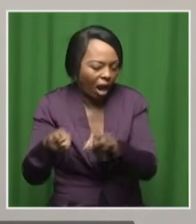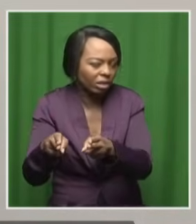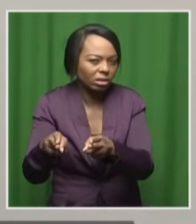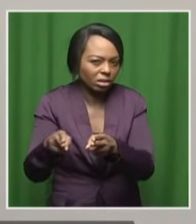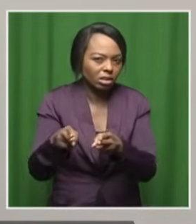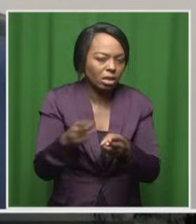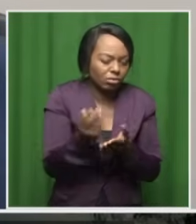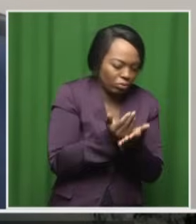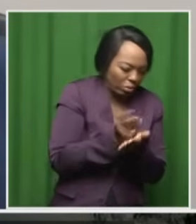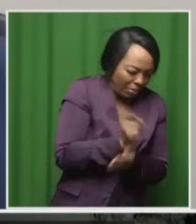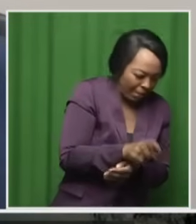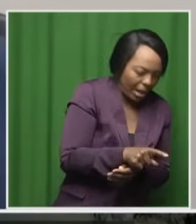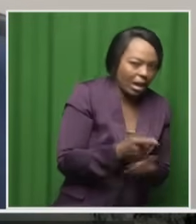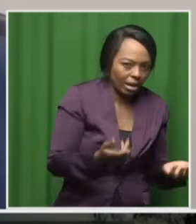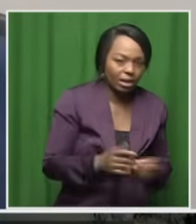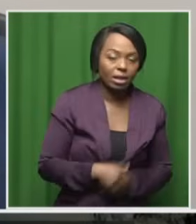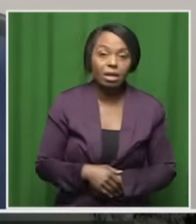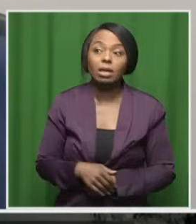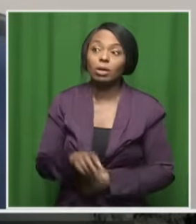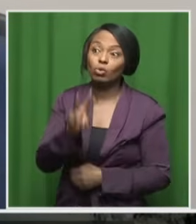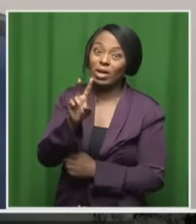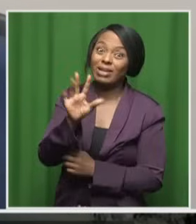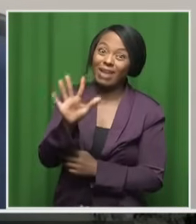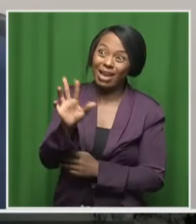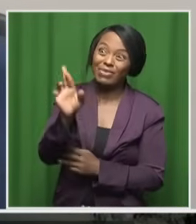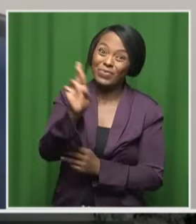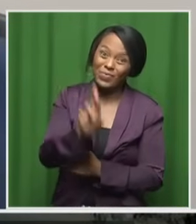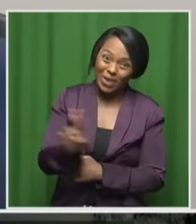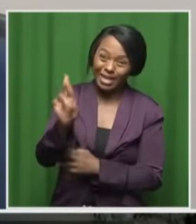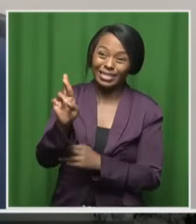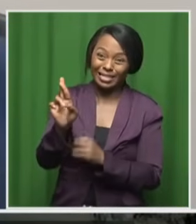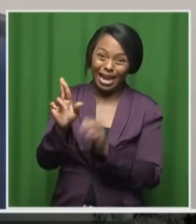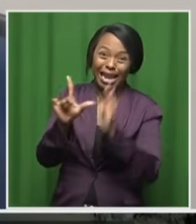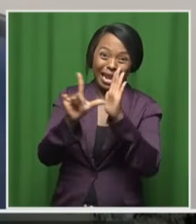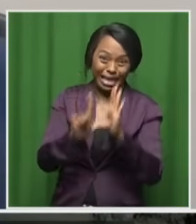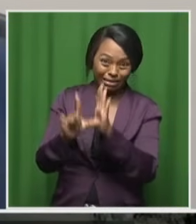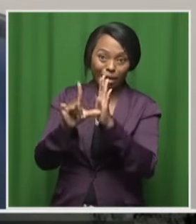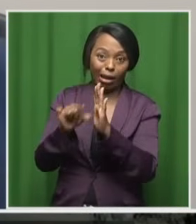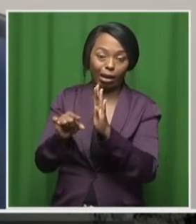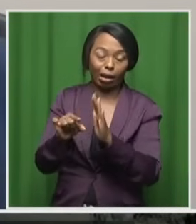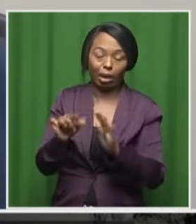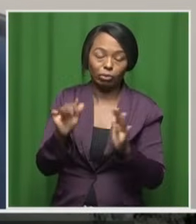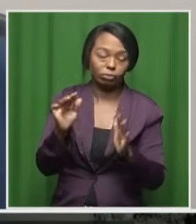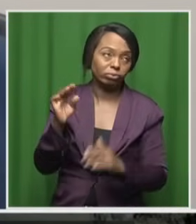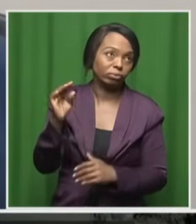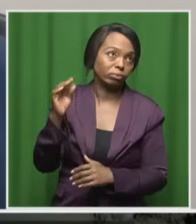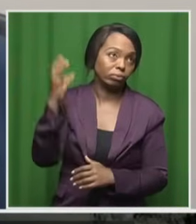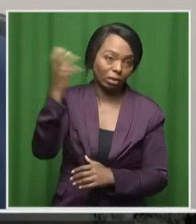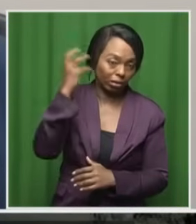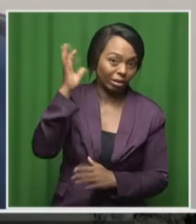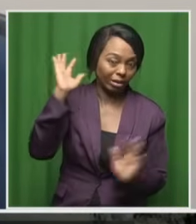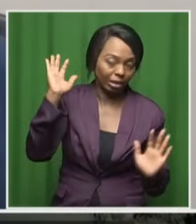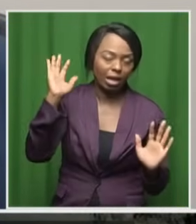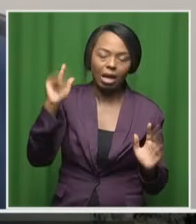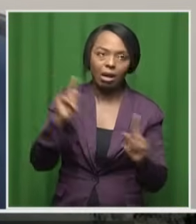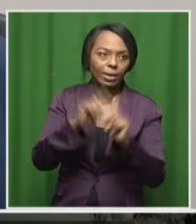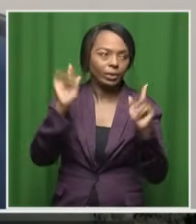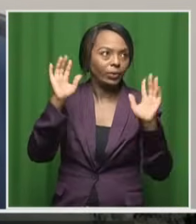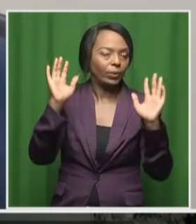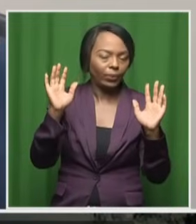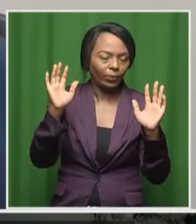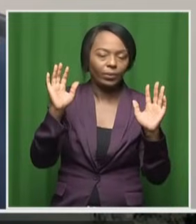about. Yeah, predictions hitting 25 Rand a litre. I mean, this is dramatic. It really is. I know we don't have too much time, but is